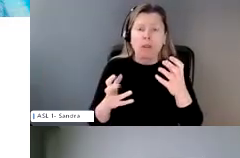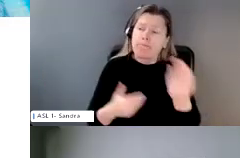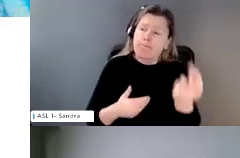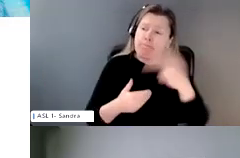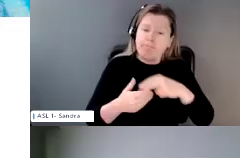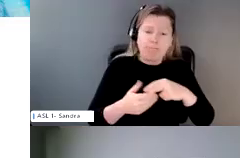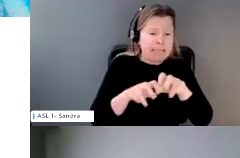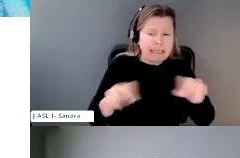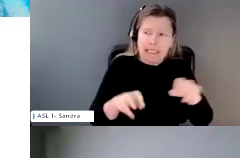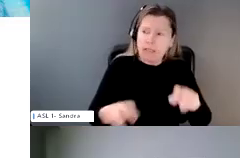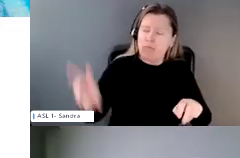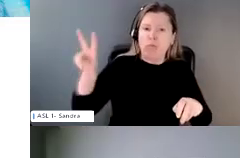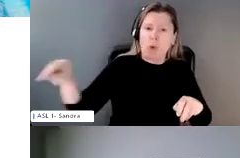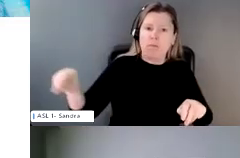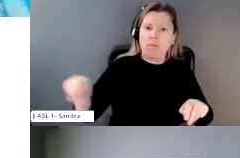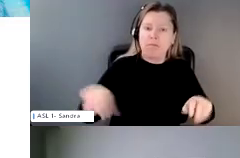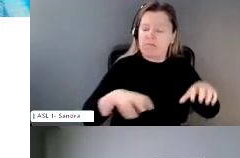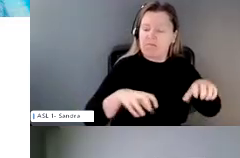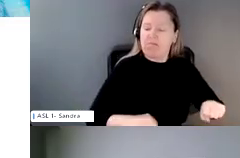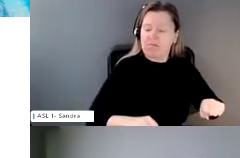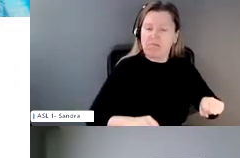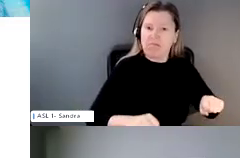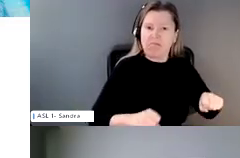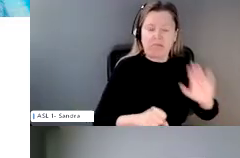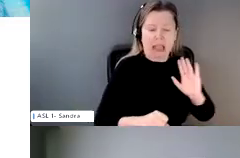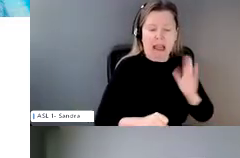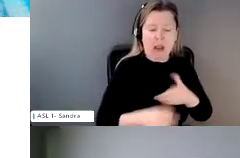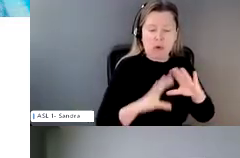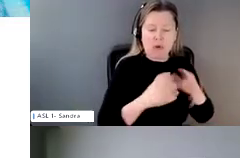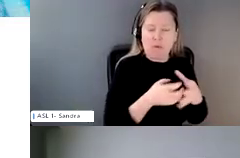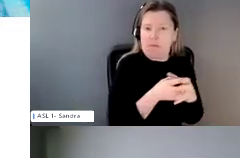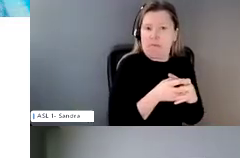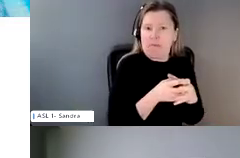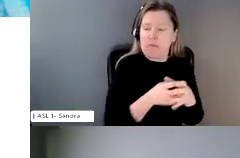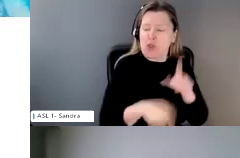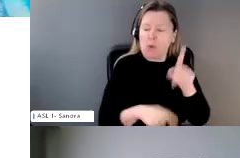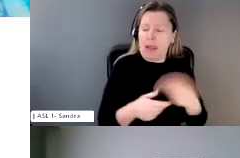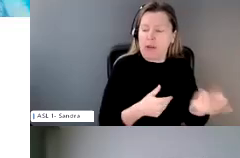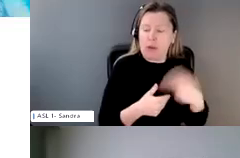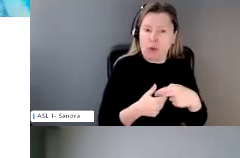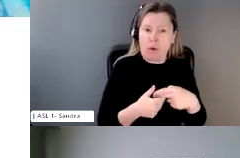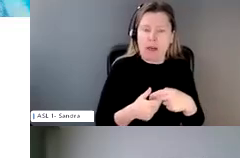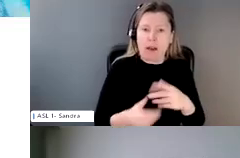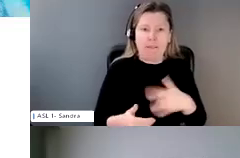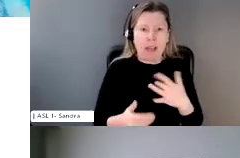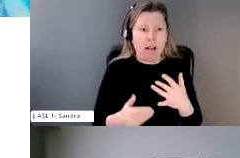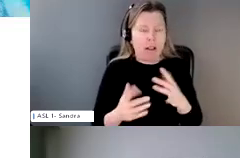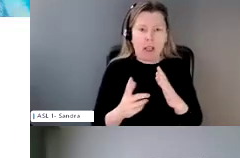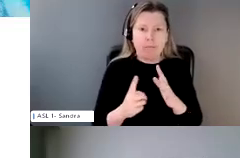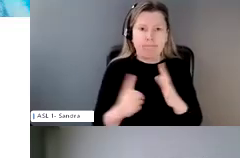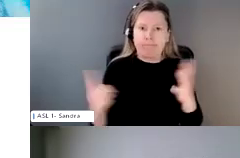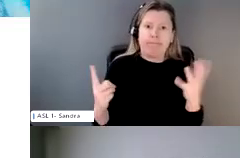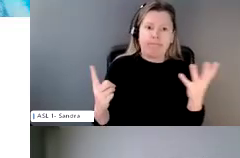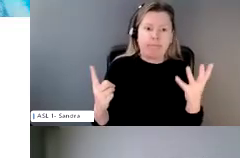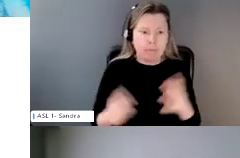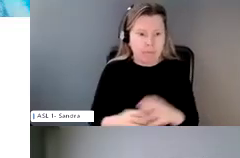Stealing and destroying property to show that you have power over somebody else. An example of this